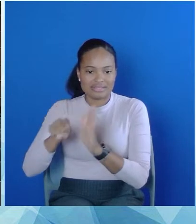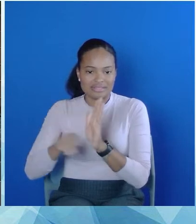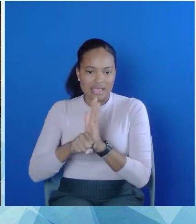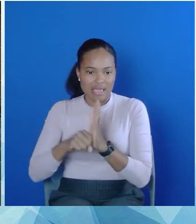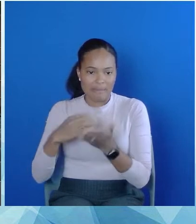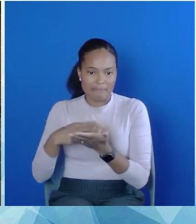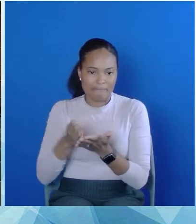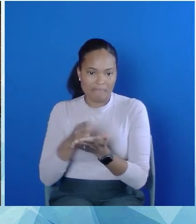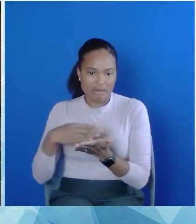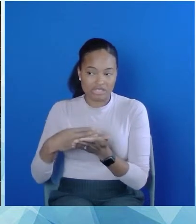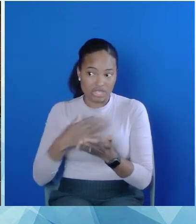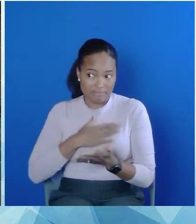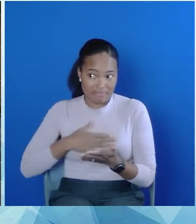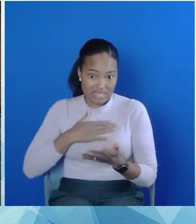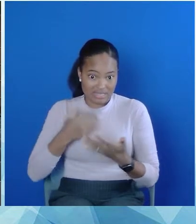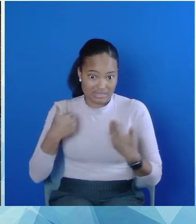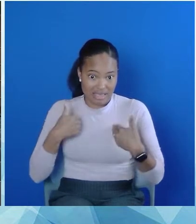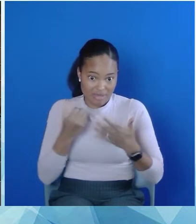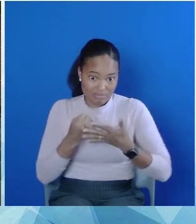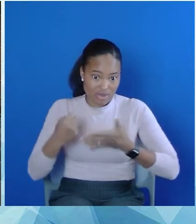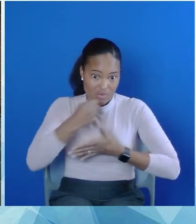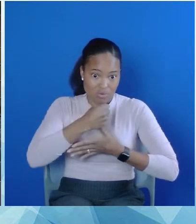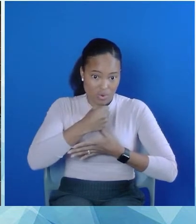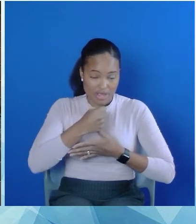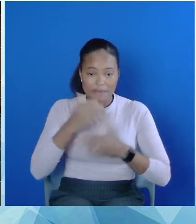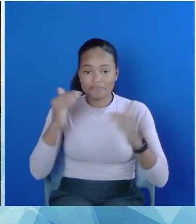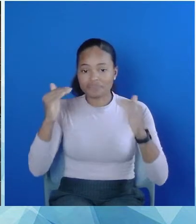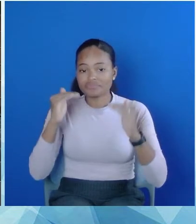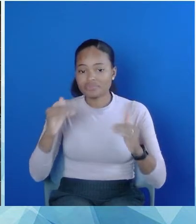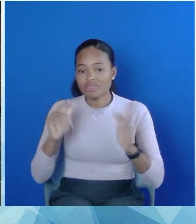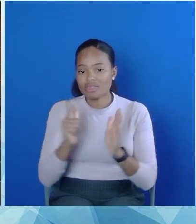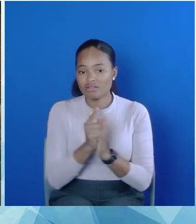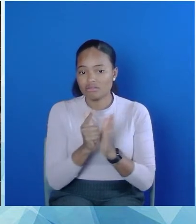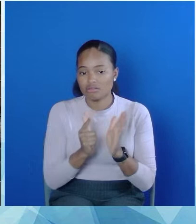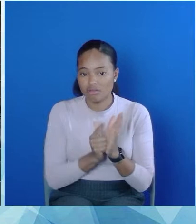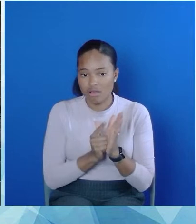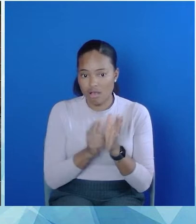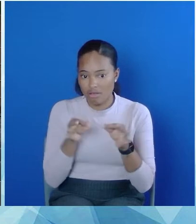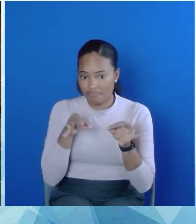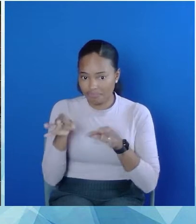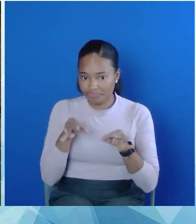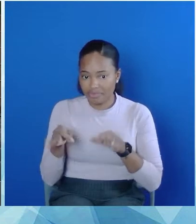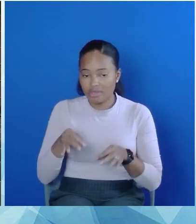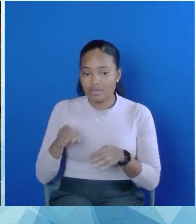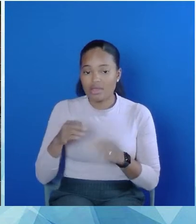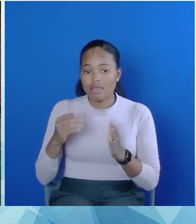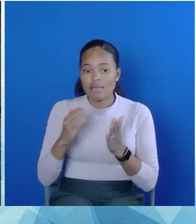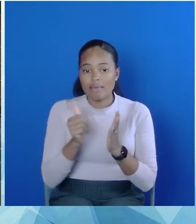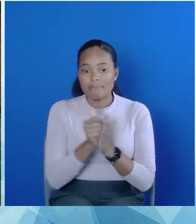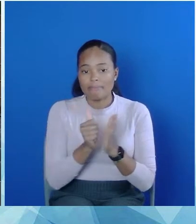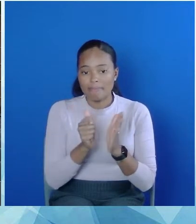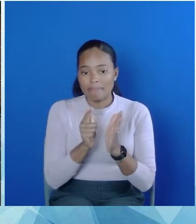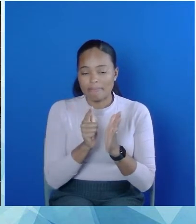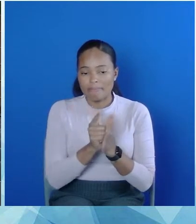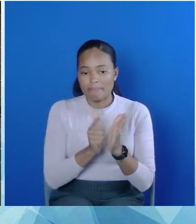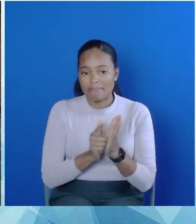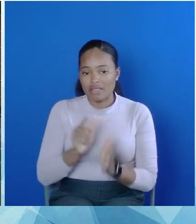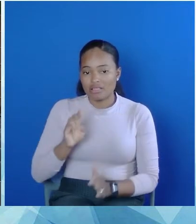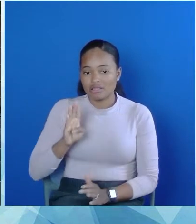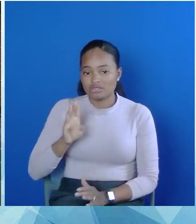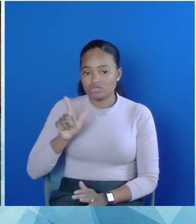goes. The next bill that I would like to brief you on is House Bill 2456. This is